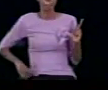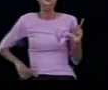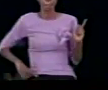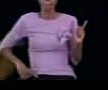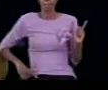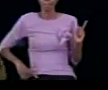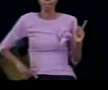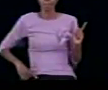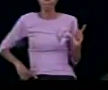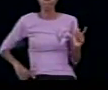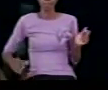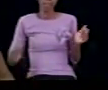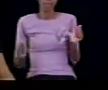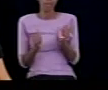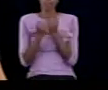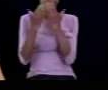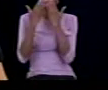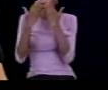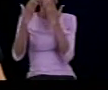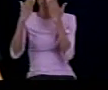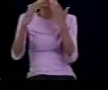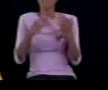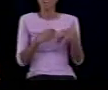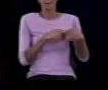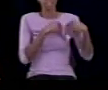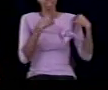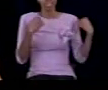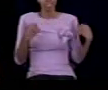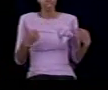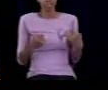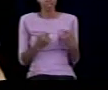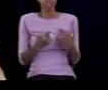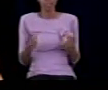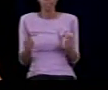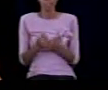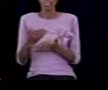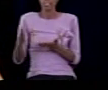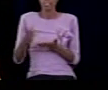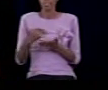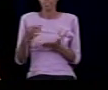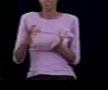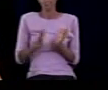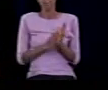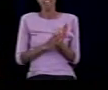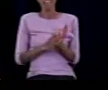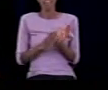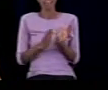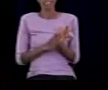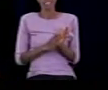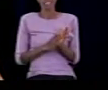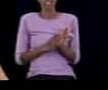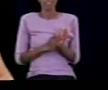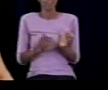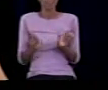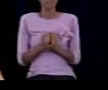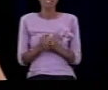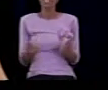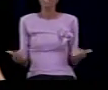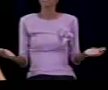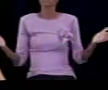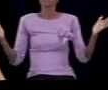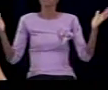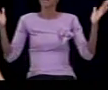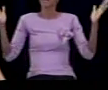With a grateful heart. With a grateful heart. With a song of praise. With